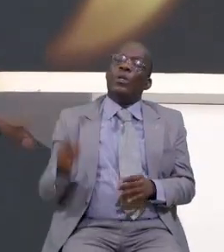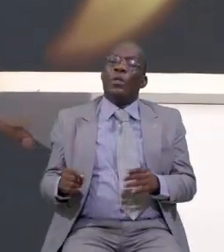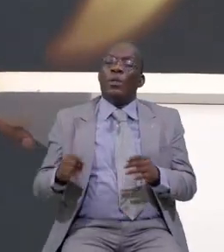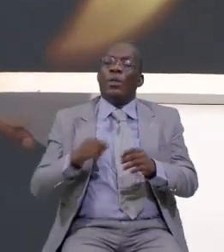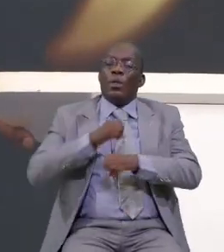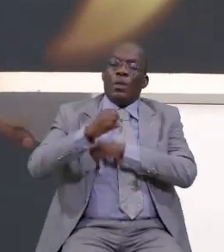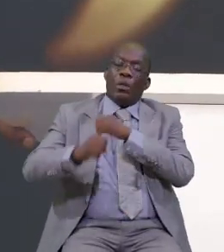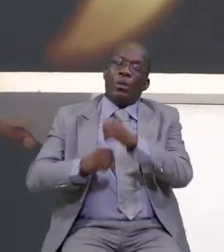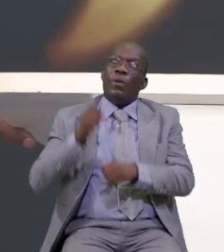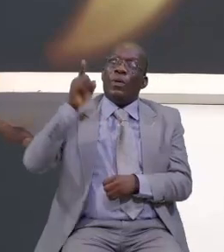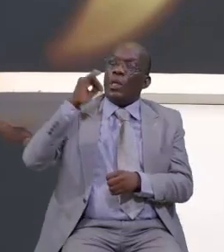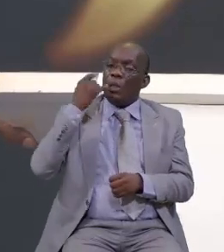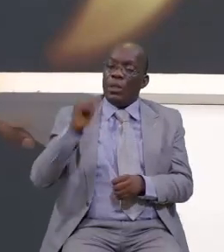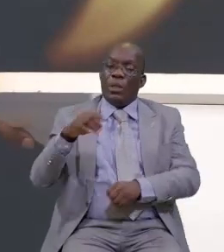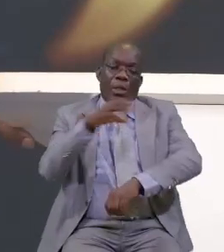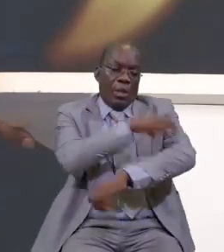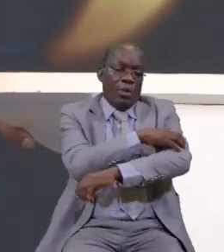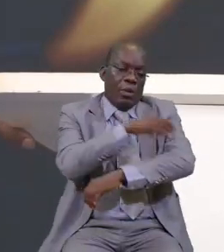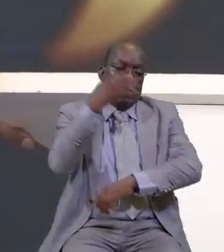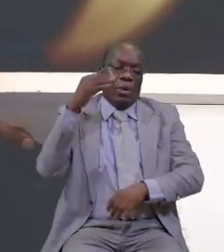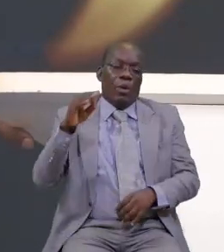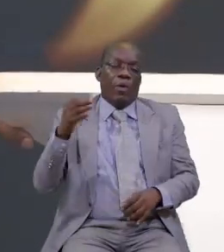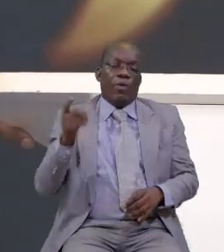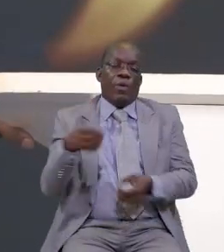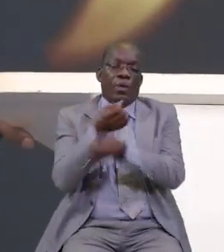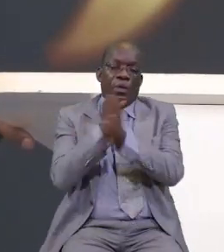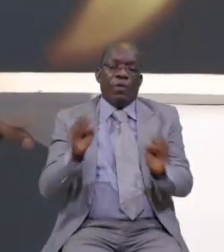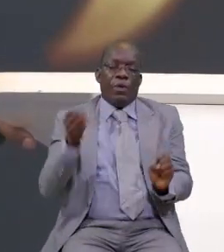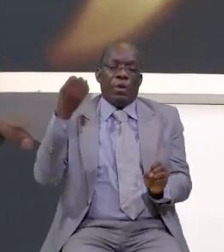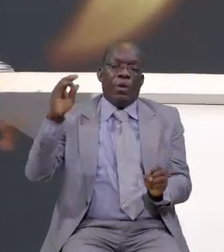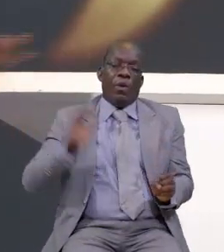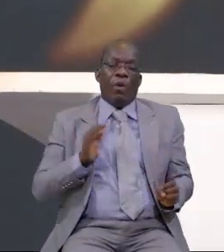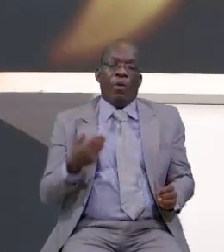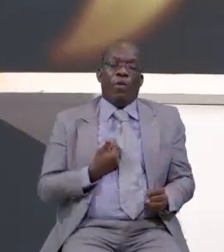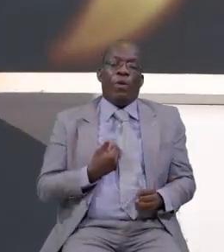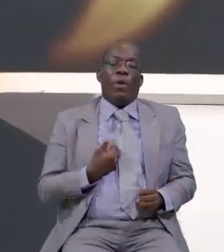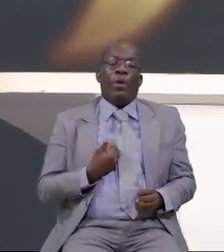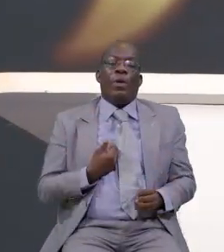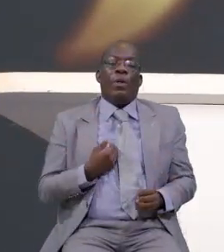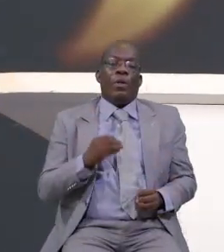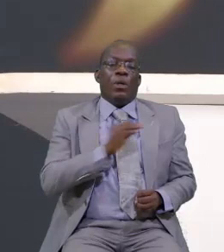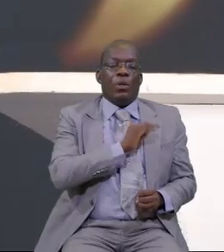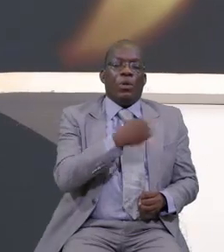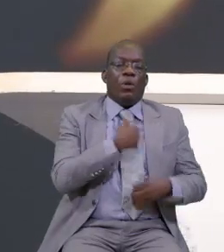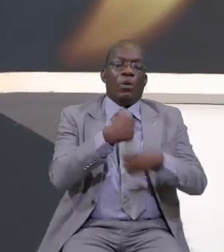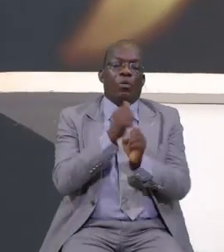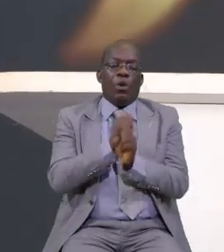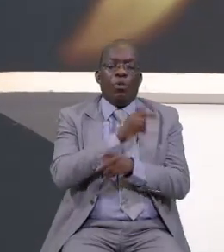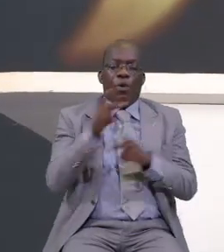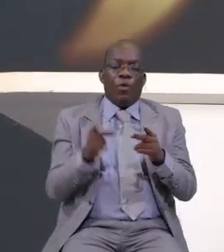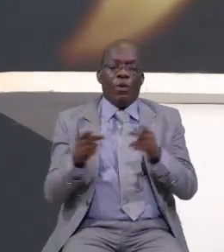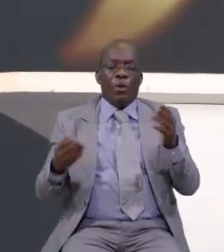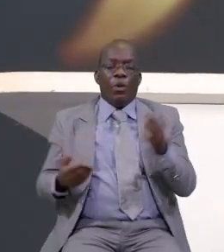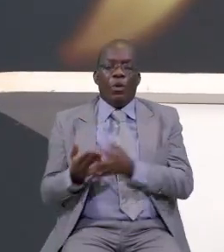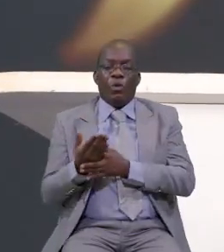captain of the salvation of our soul, made perfect through sufferings. It tells